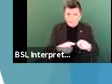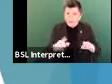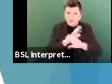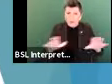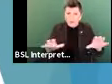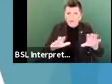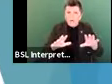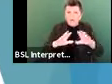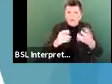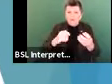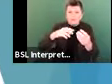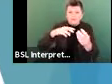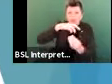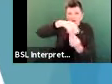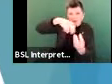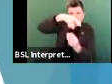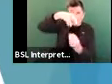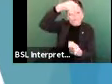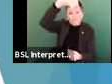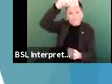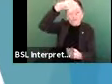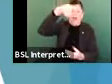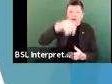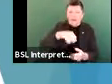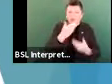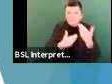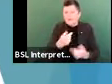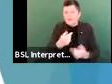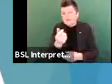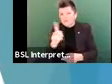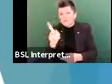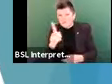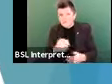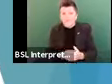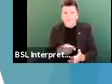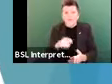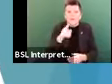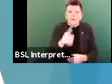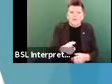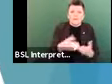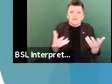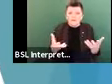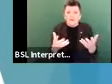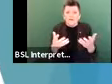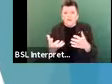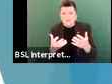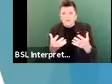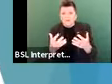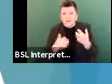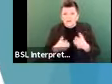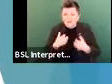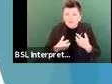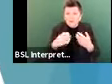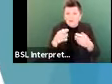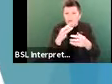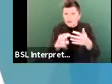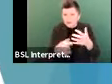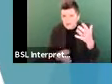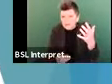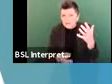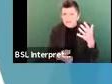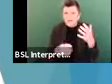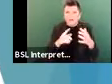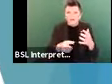soon. And this strobiloid permits the construction of interesting indicators of our